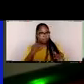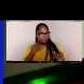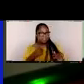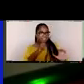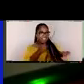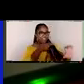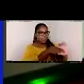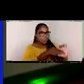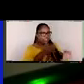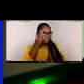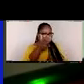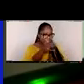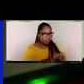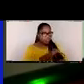day.